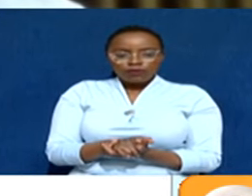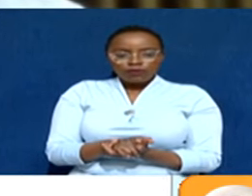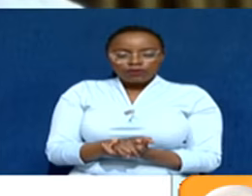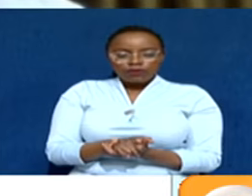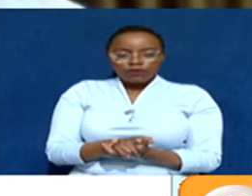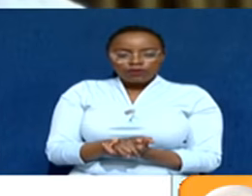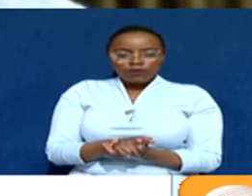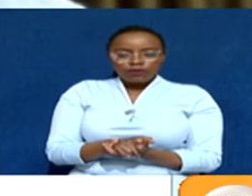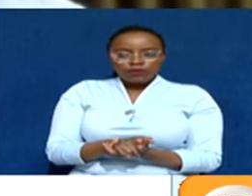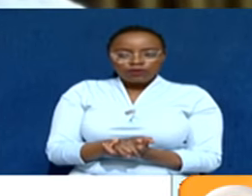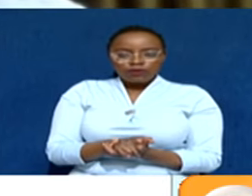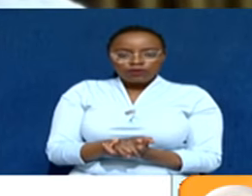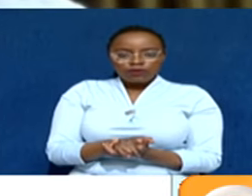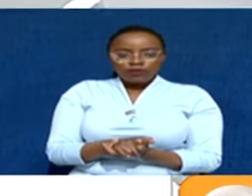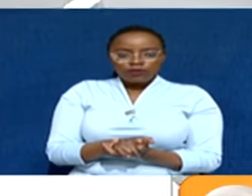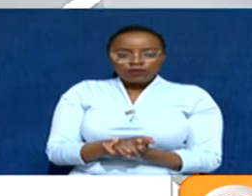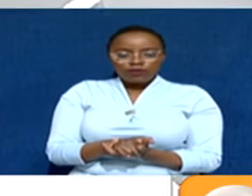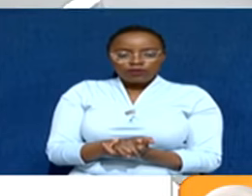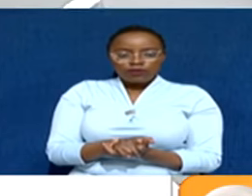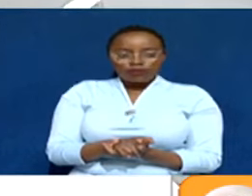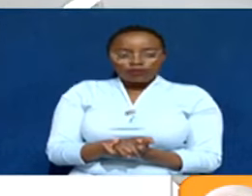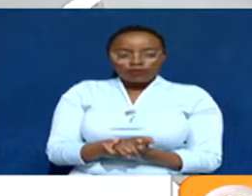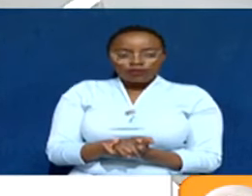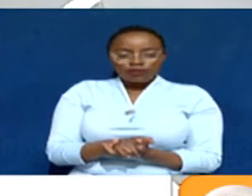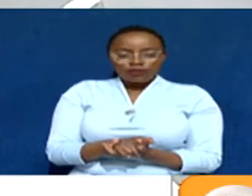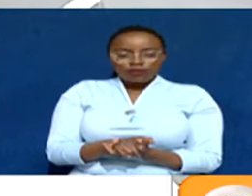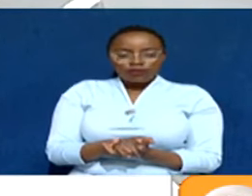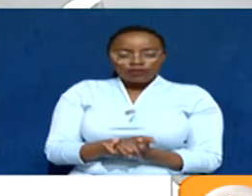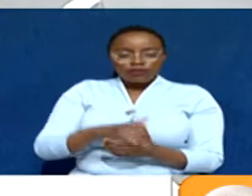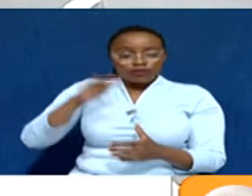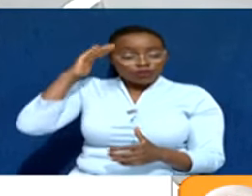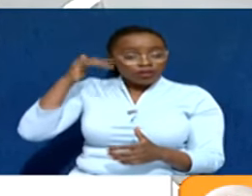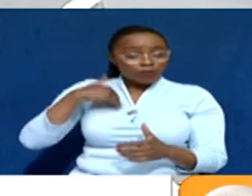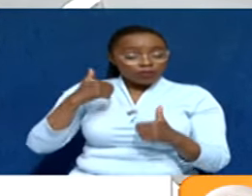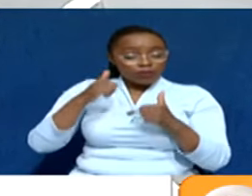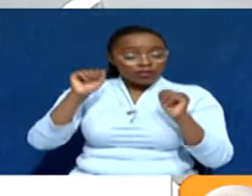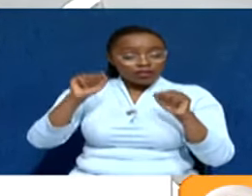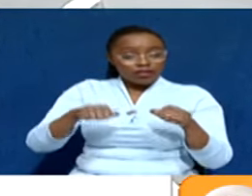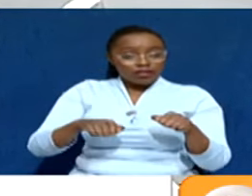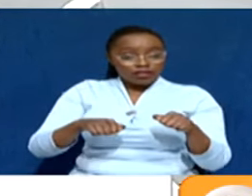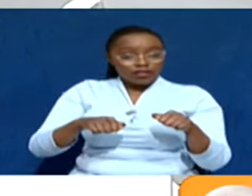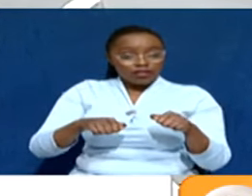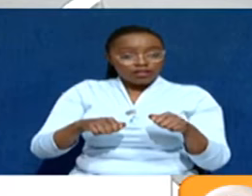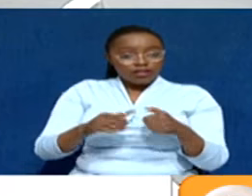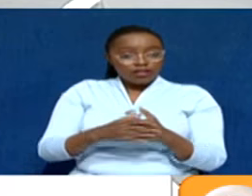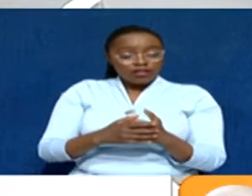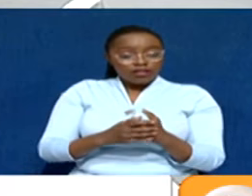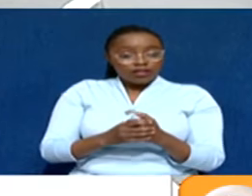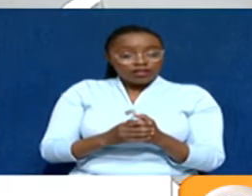Yeah, there is a network problem, okay. Can you hear me now? Can you hear me?